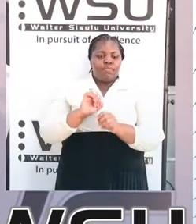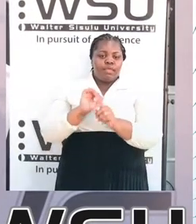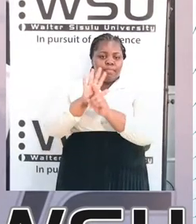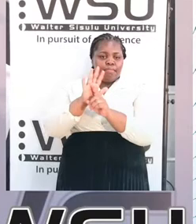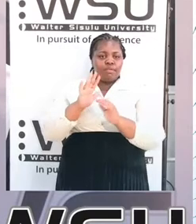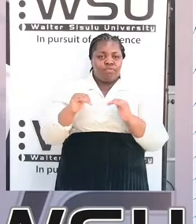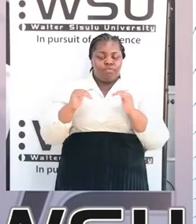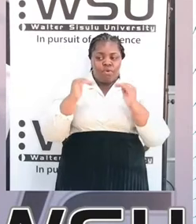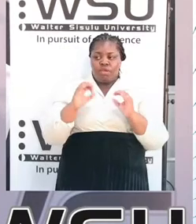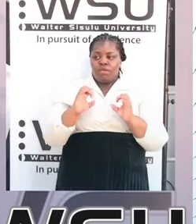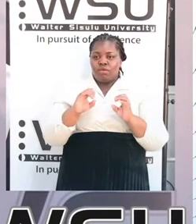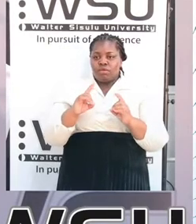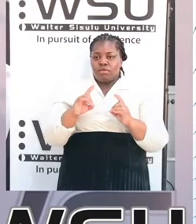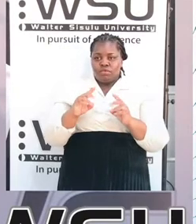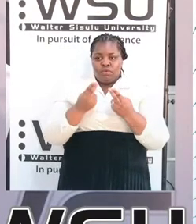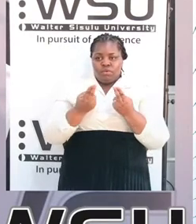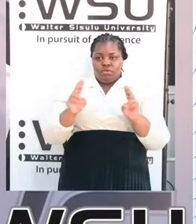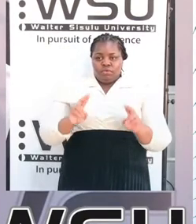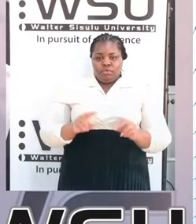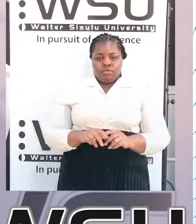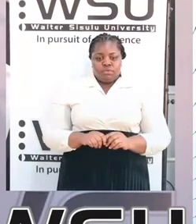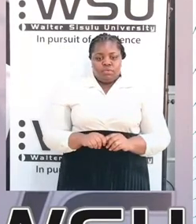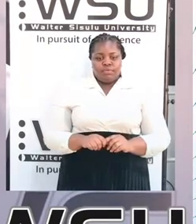higher education institutions.